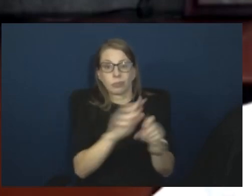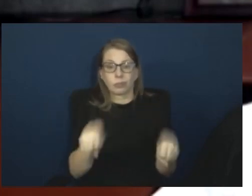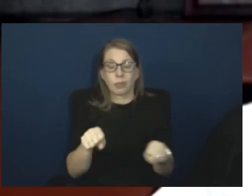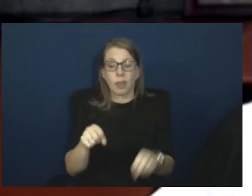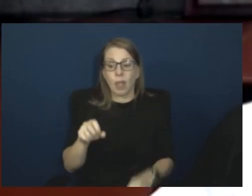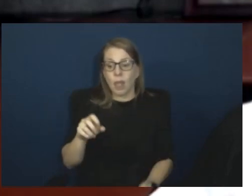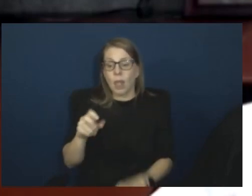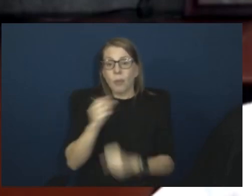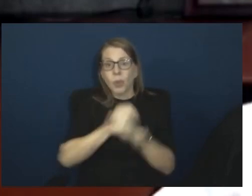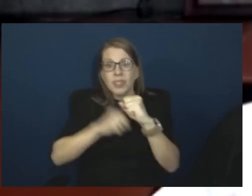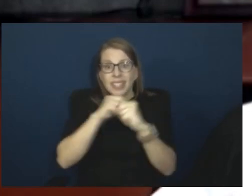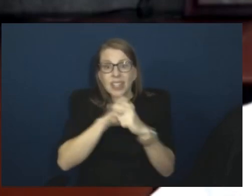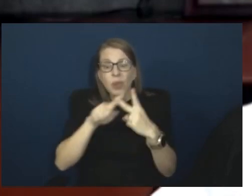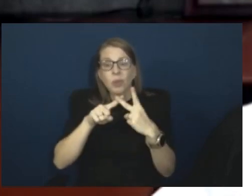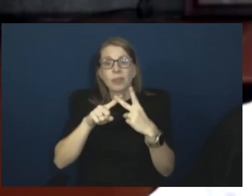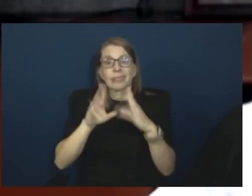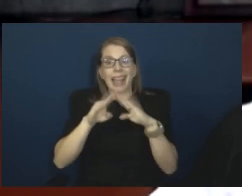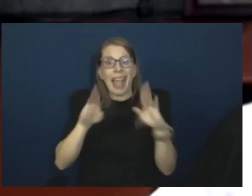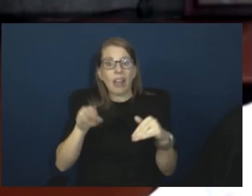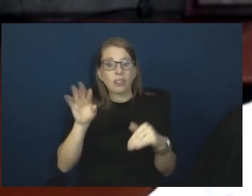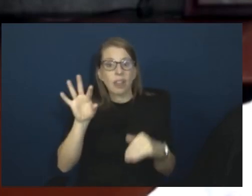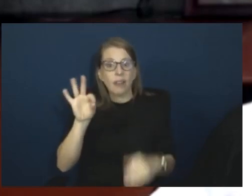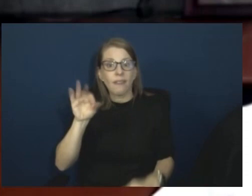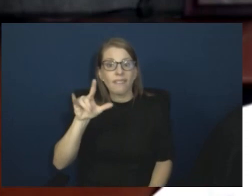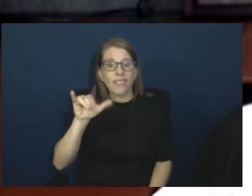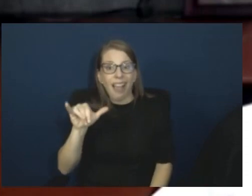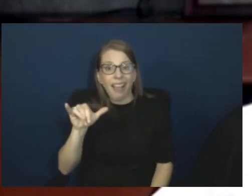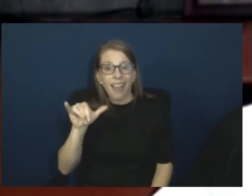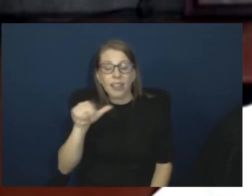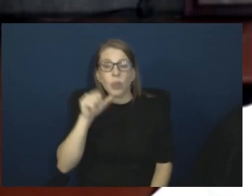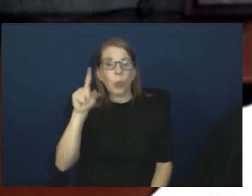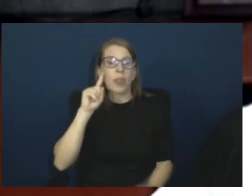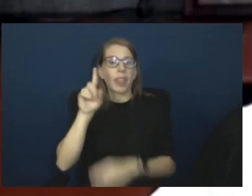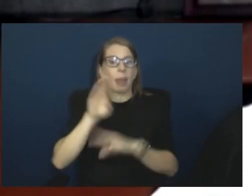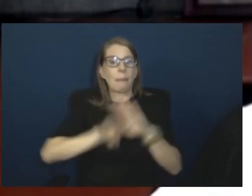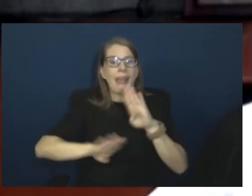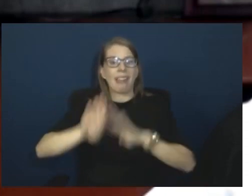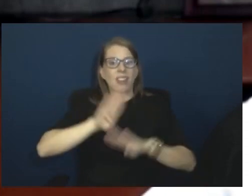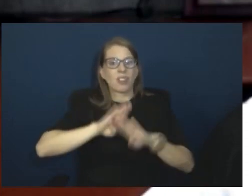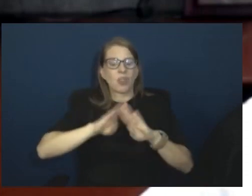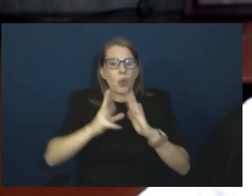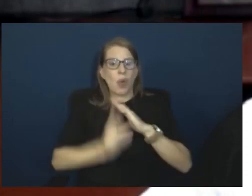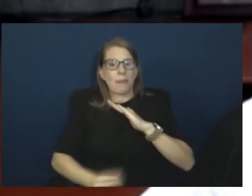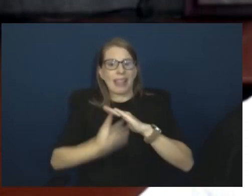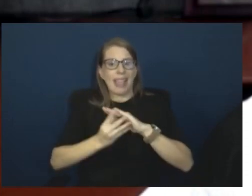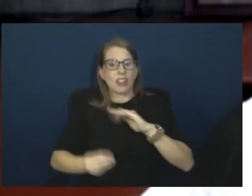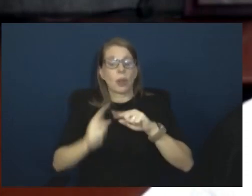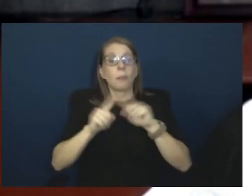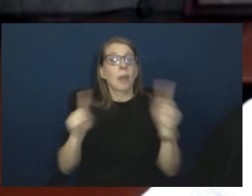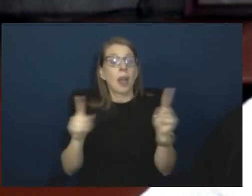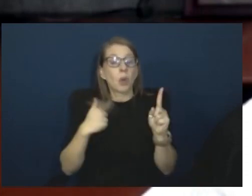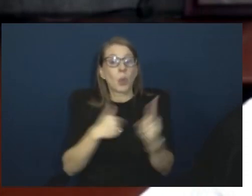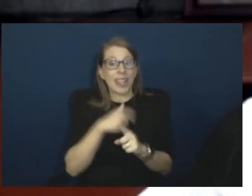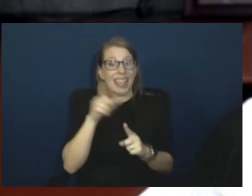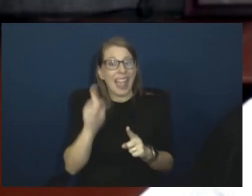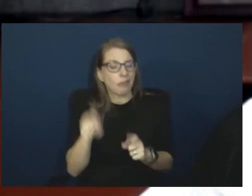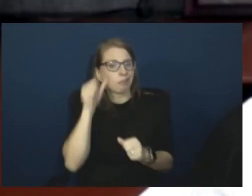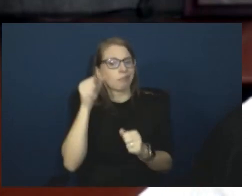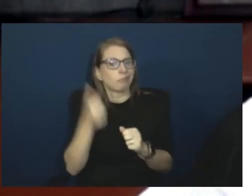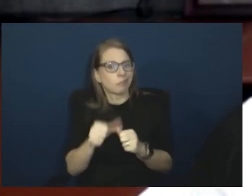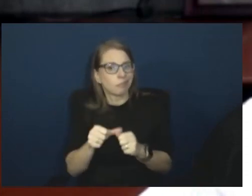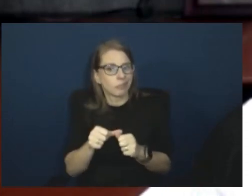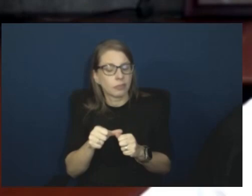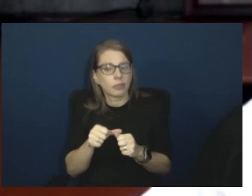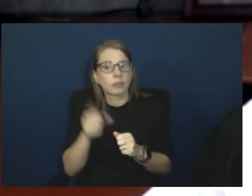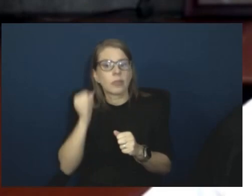houseflies, etc., we don't think about biological replication of the virus, but we have to keep in mind